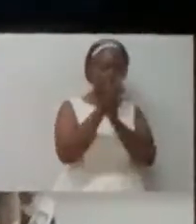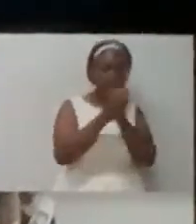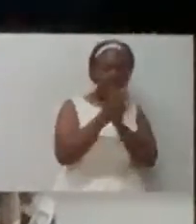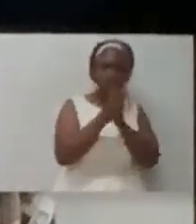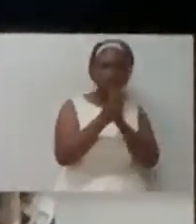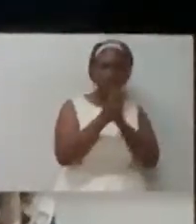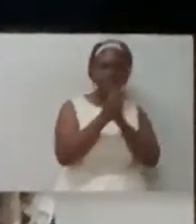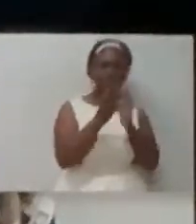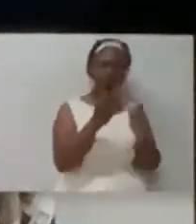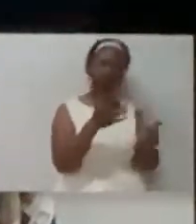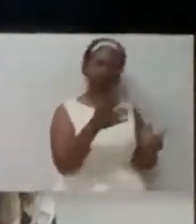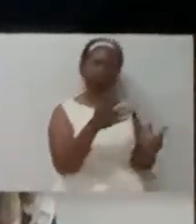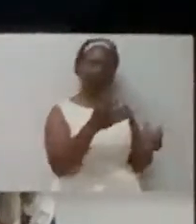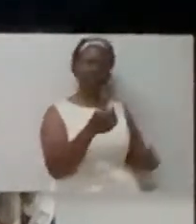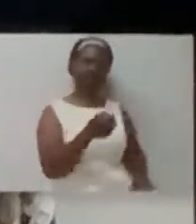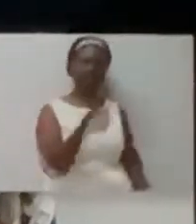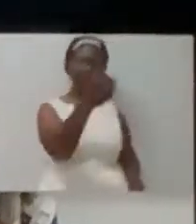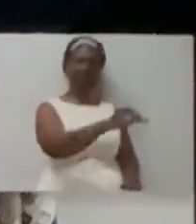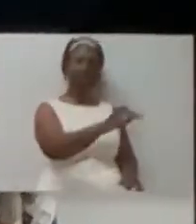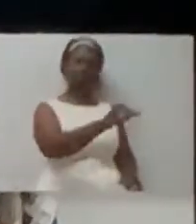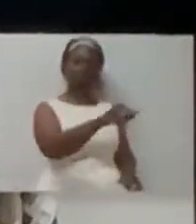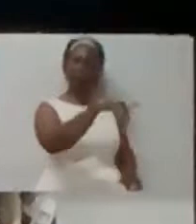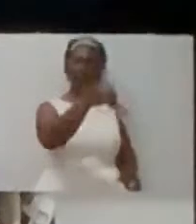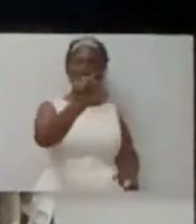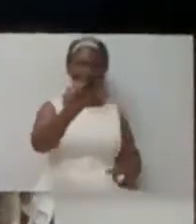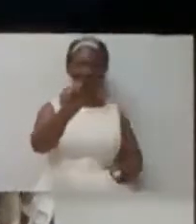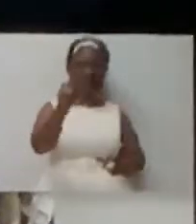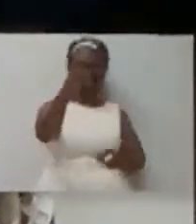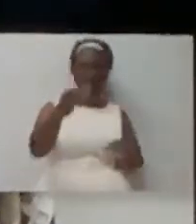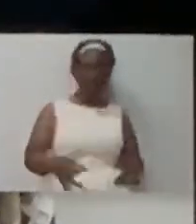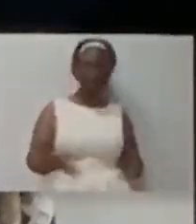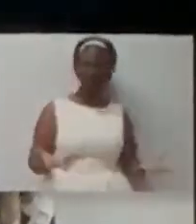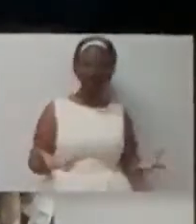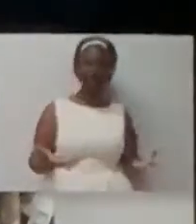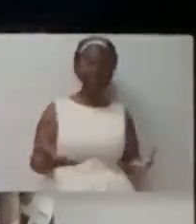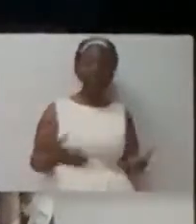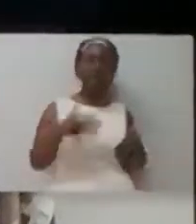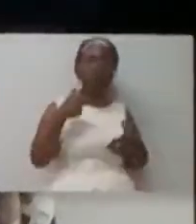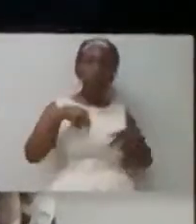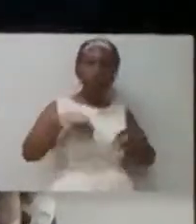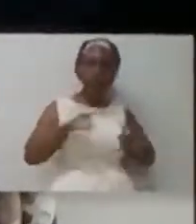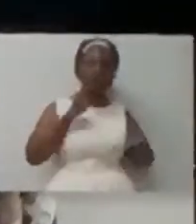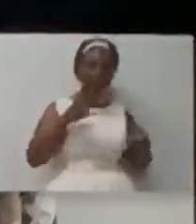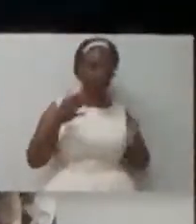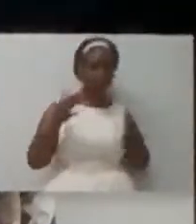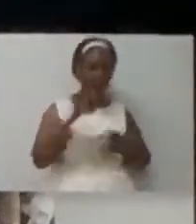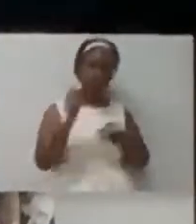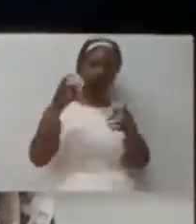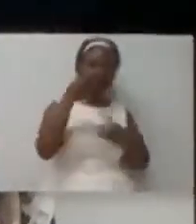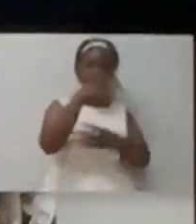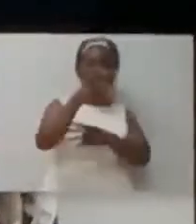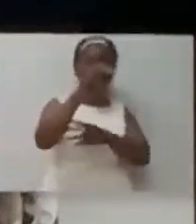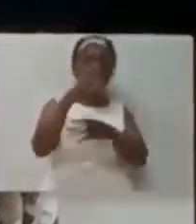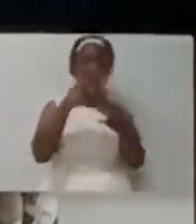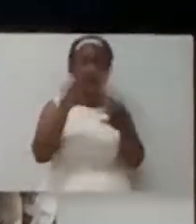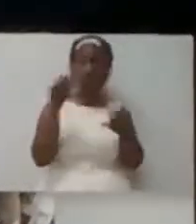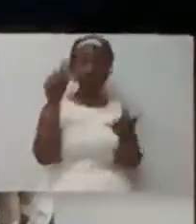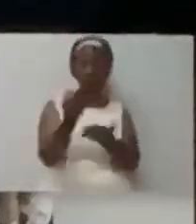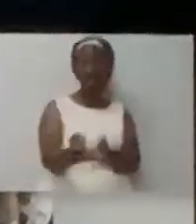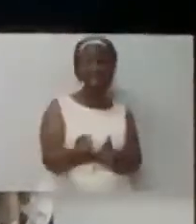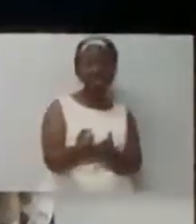and turn down others with clear eyes and a full heart. And along the way, you'll fail at something, maybe a few